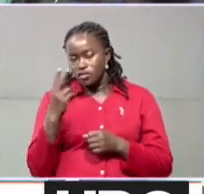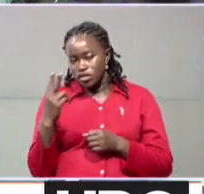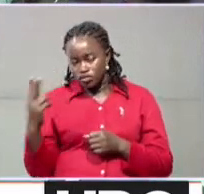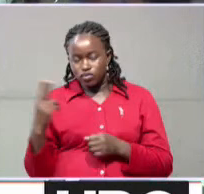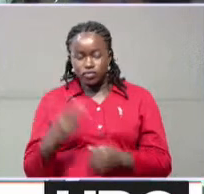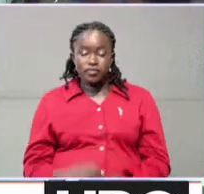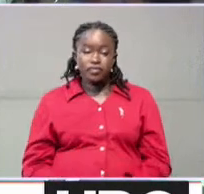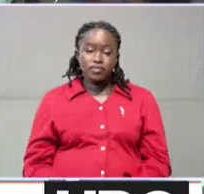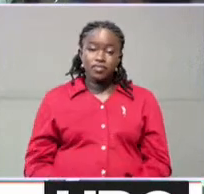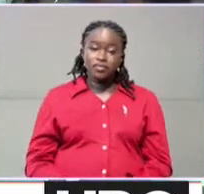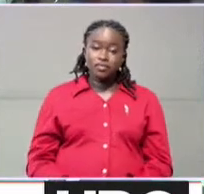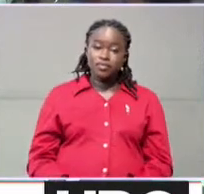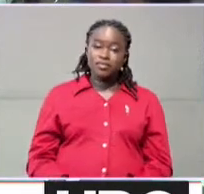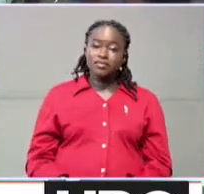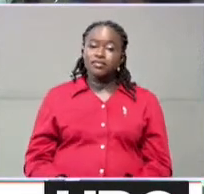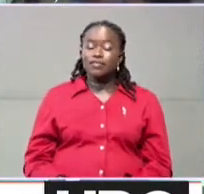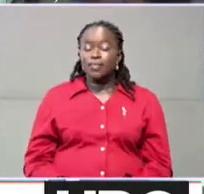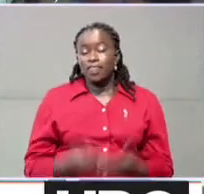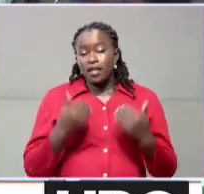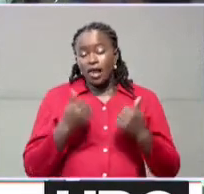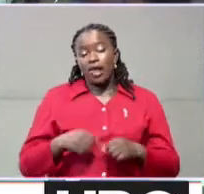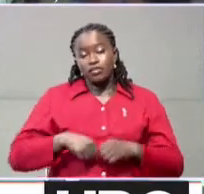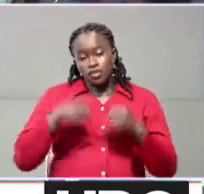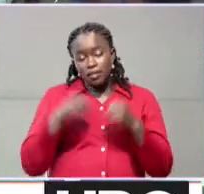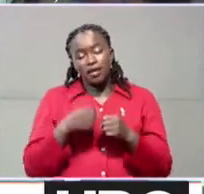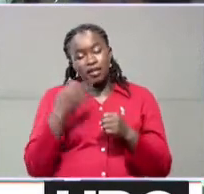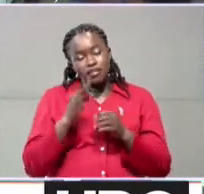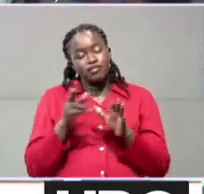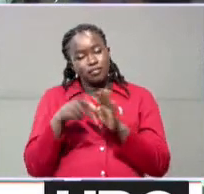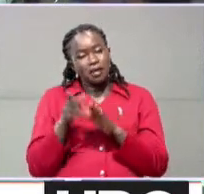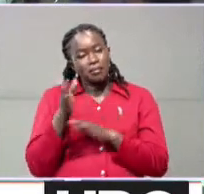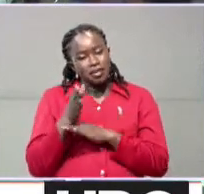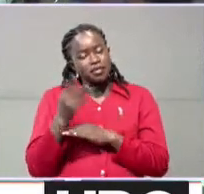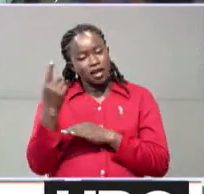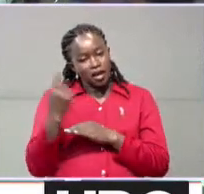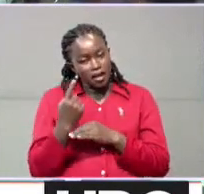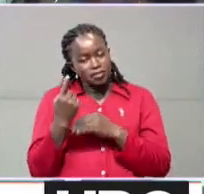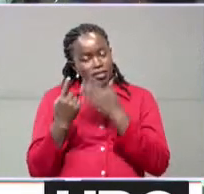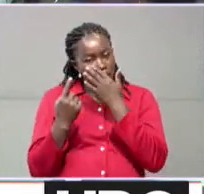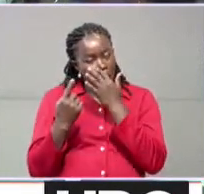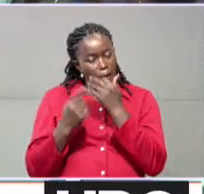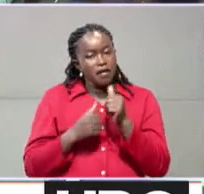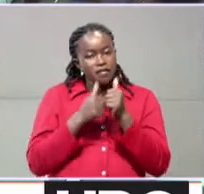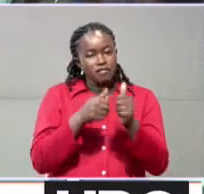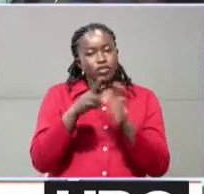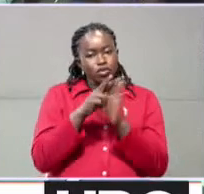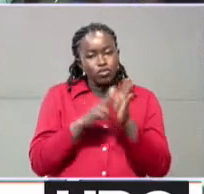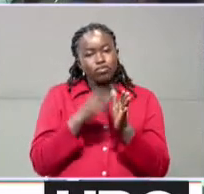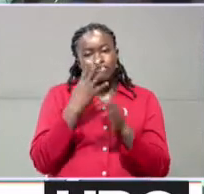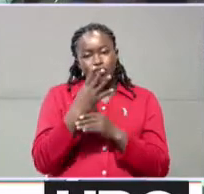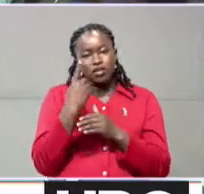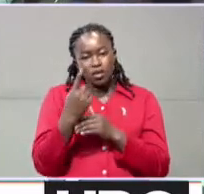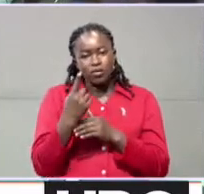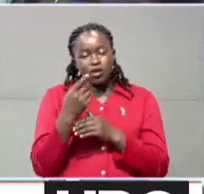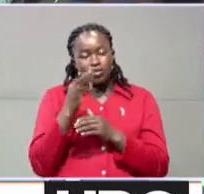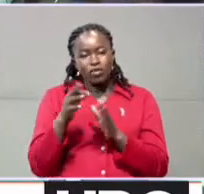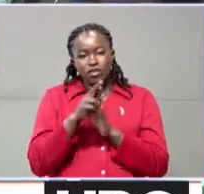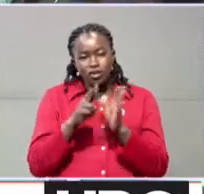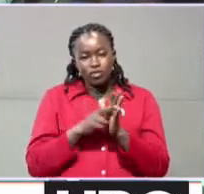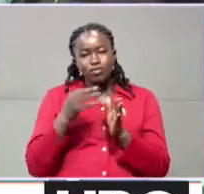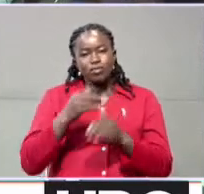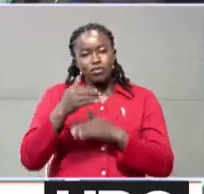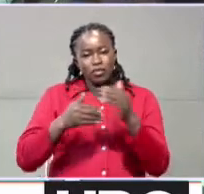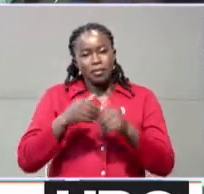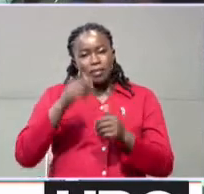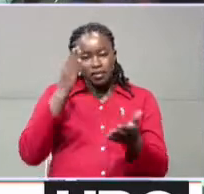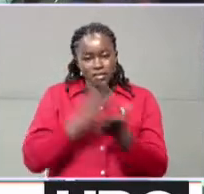now now chairman if the prime minister comes in as rule 41 over rules of procedure i have to stop and we go